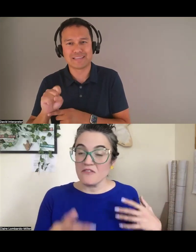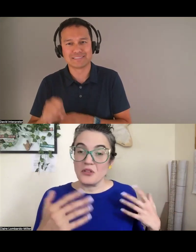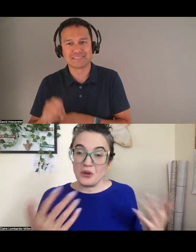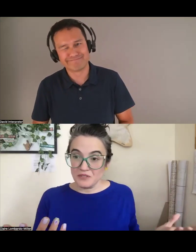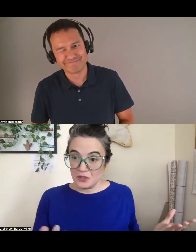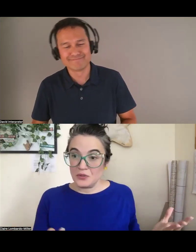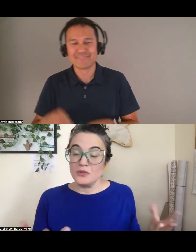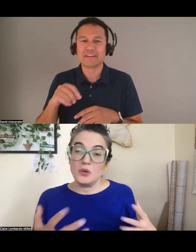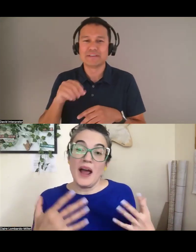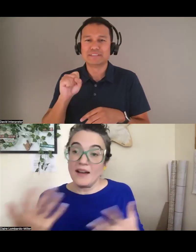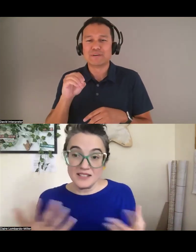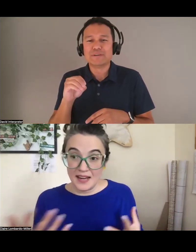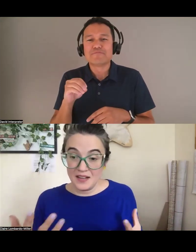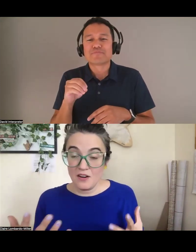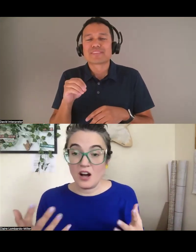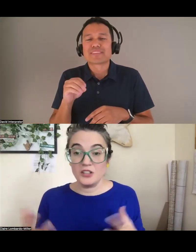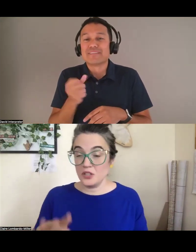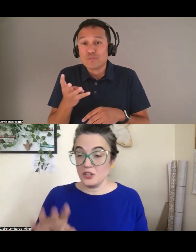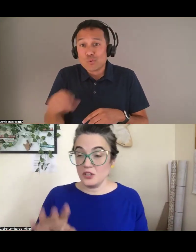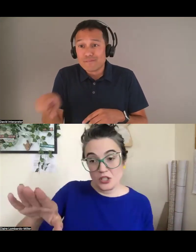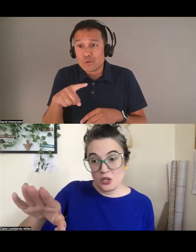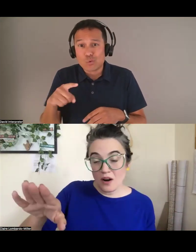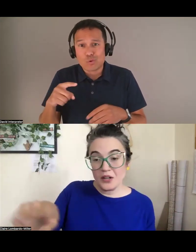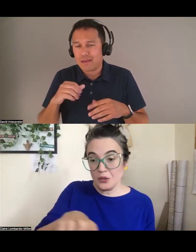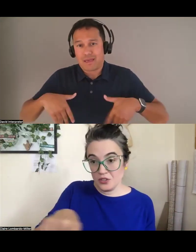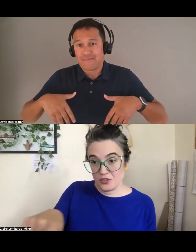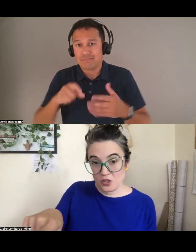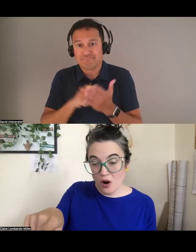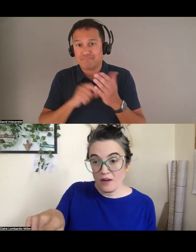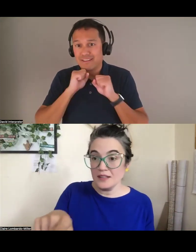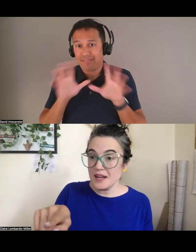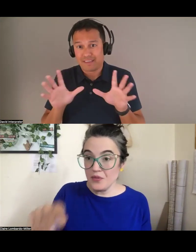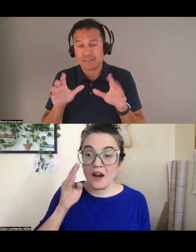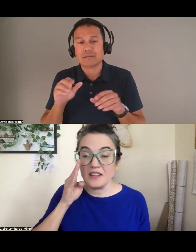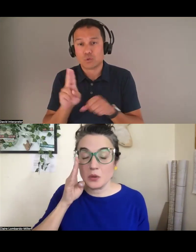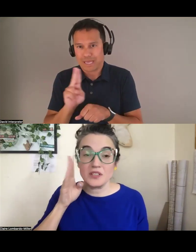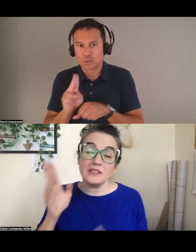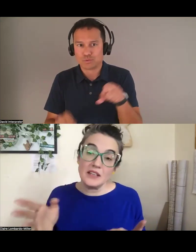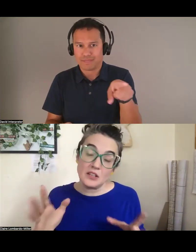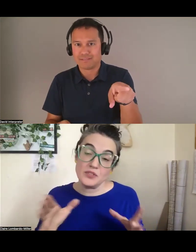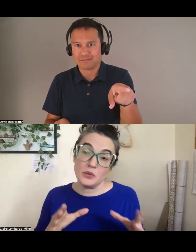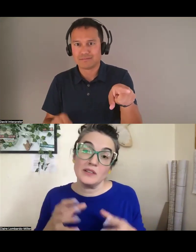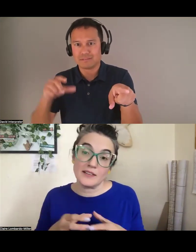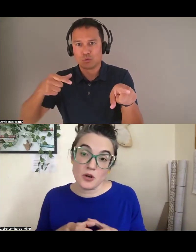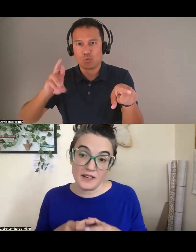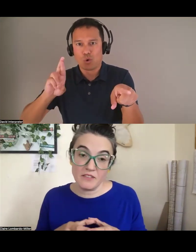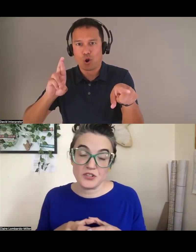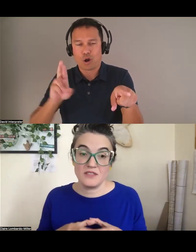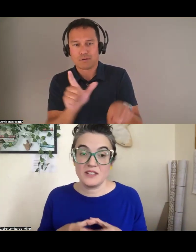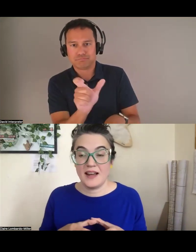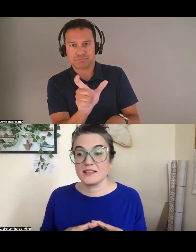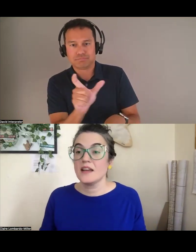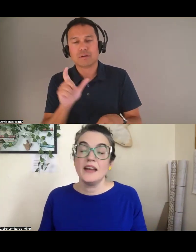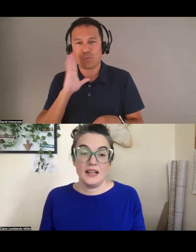now for those of you who haven't taken it at all. You can use the QR code. There's a URL down there, and it's going to link you to an electronic version